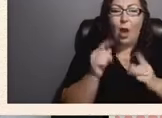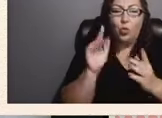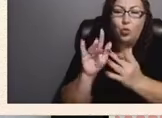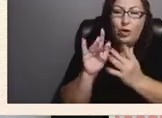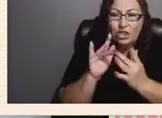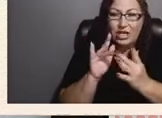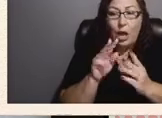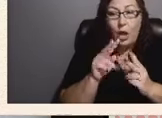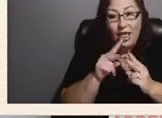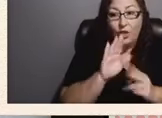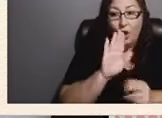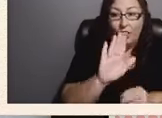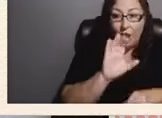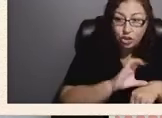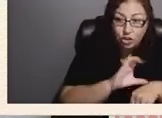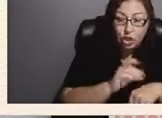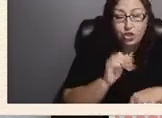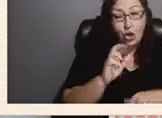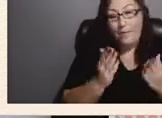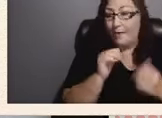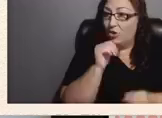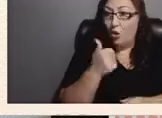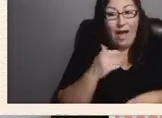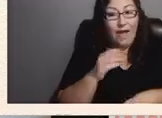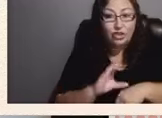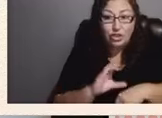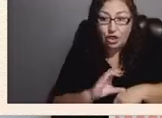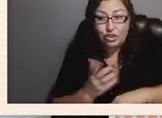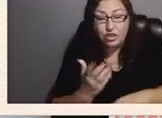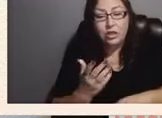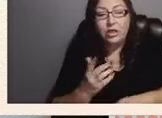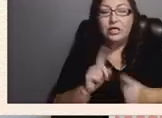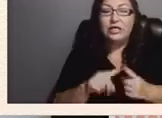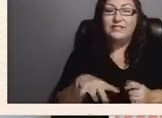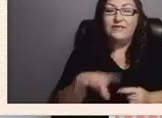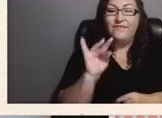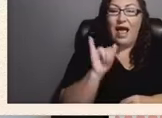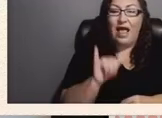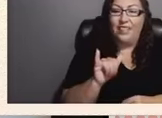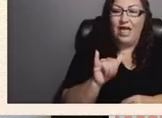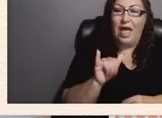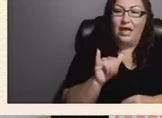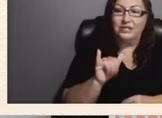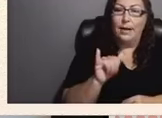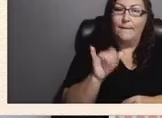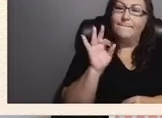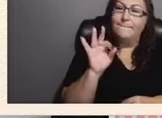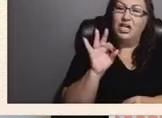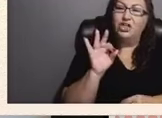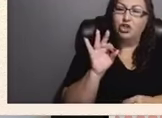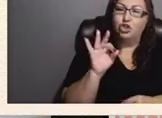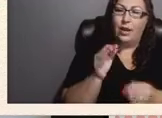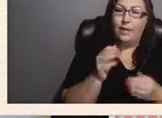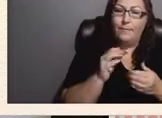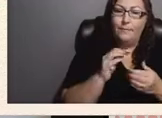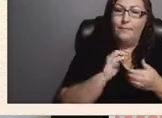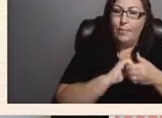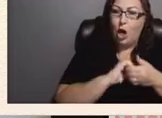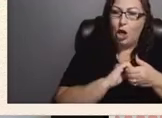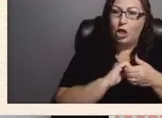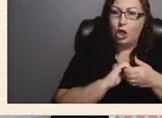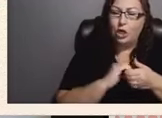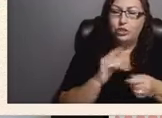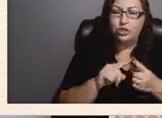their church or maybe they don't have a church to find that ministry partner to step